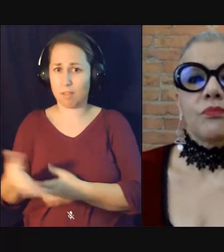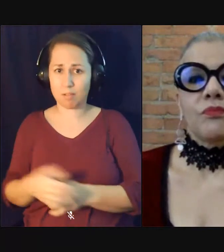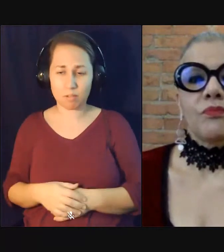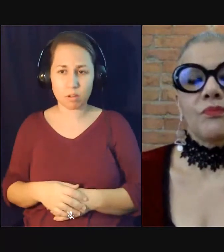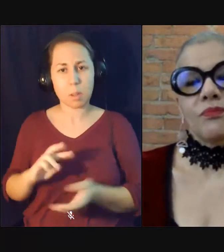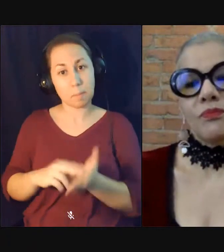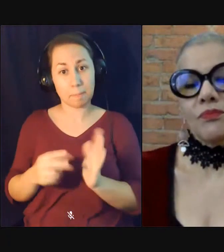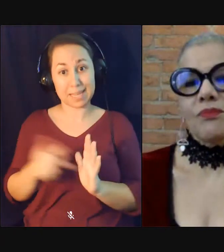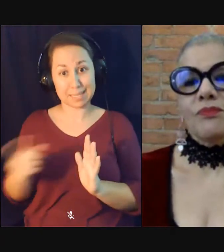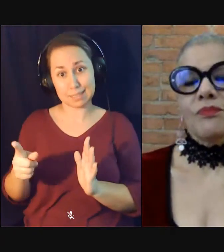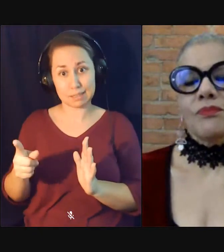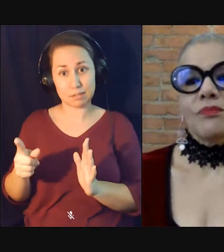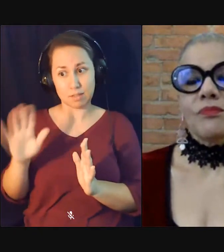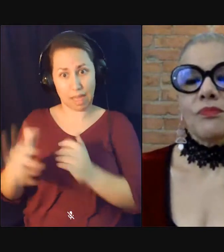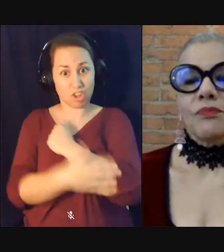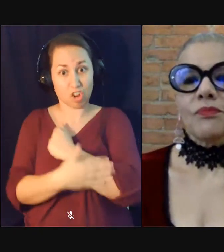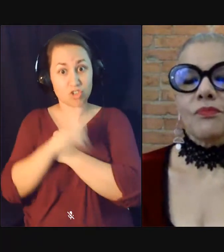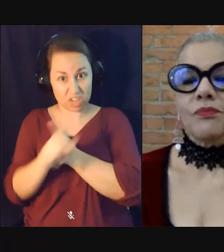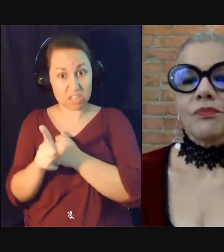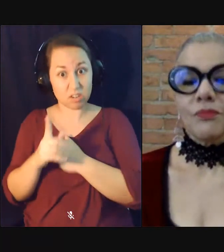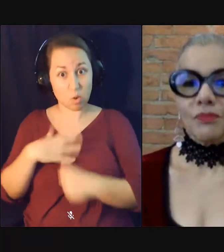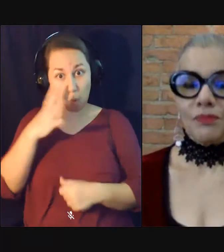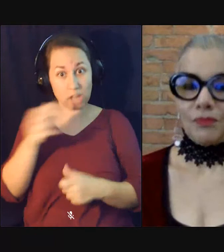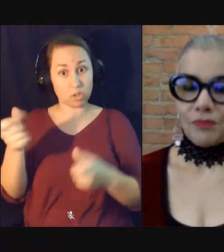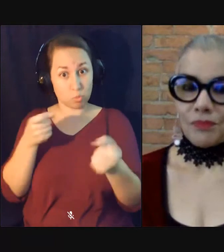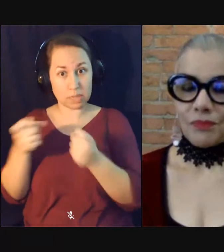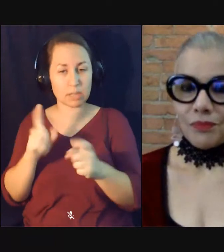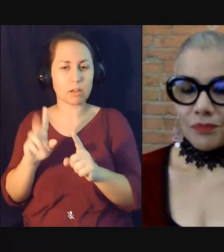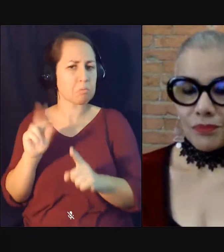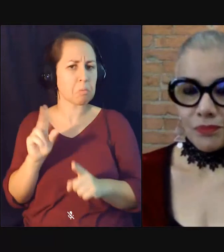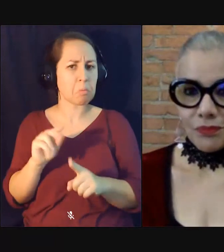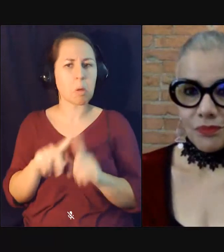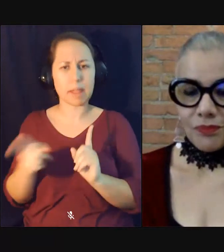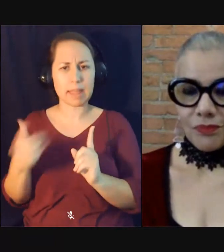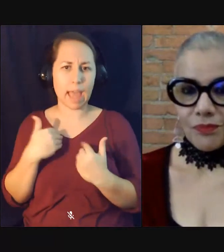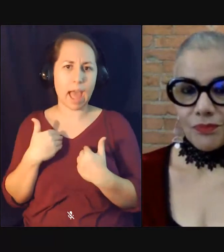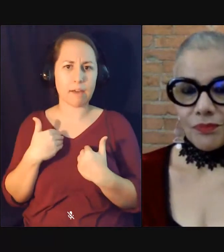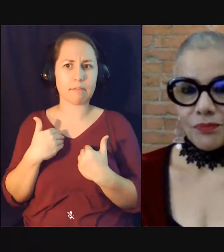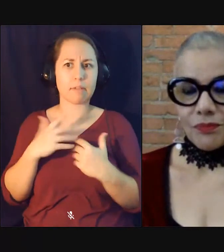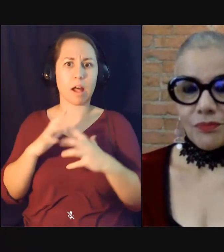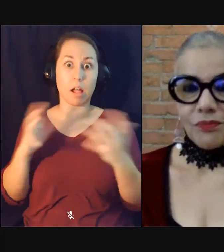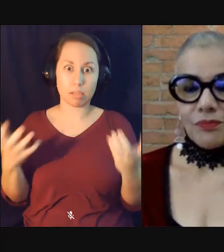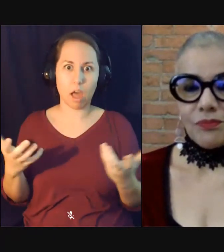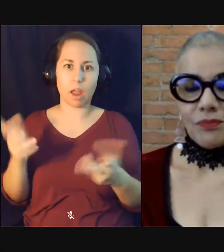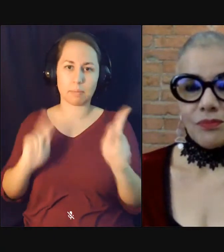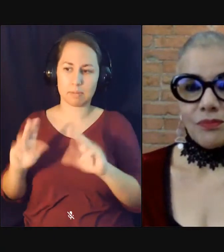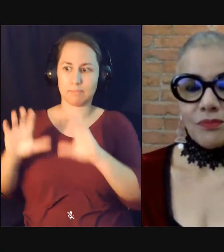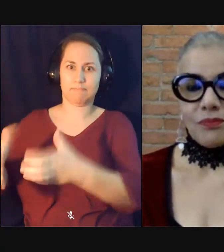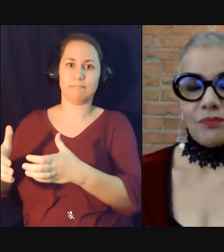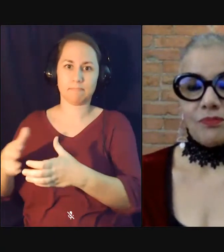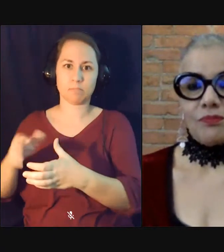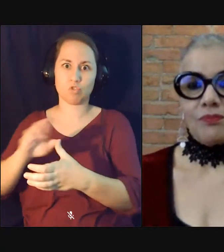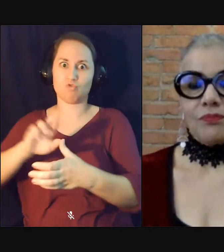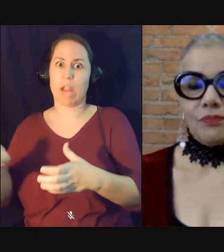Ukraine is a white supremacist country. Like, I don't believe that, but they have a big radical armed far right. And there have